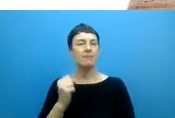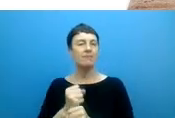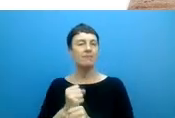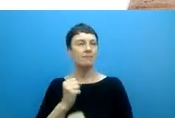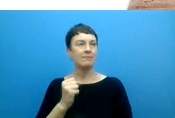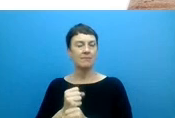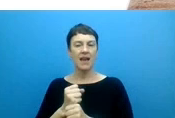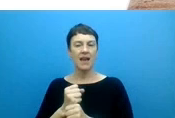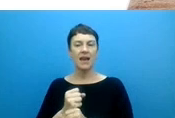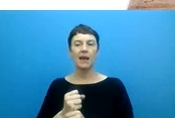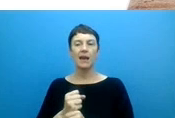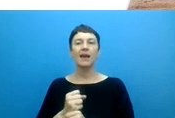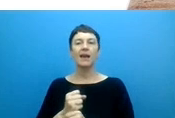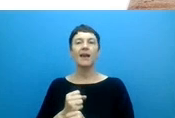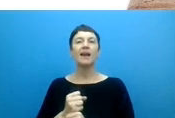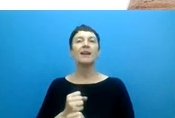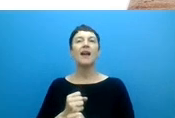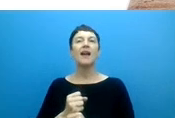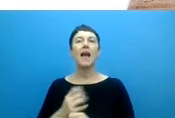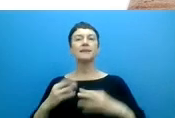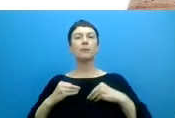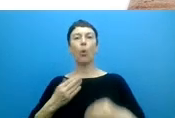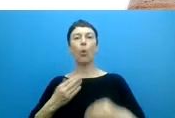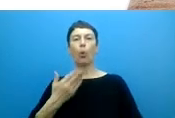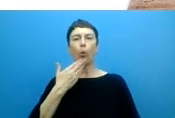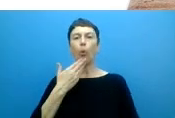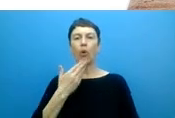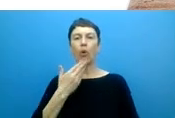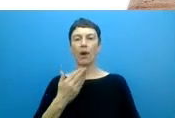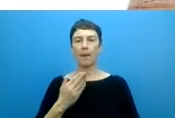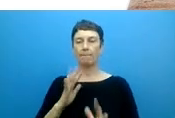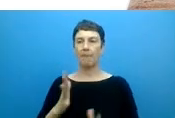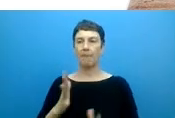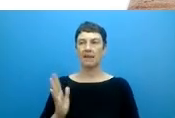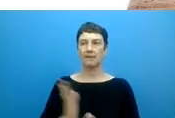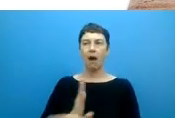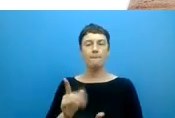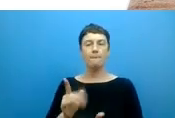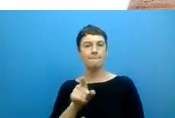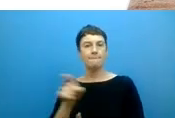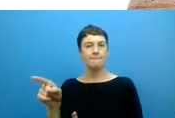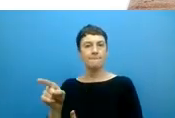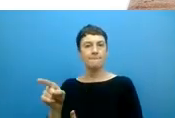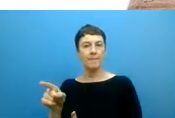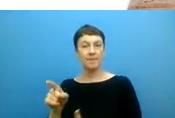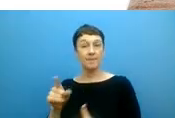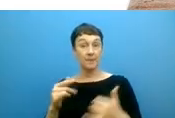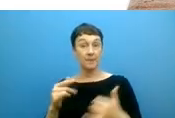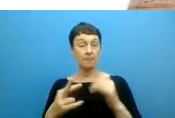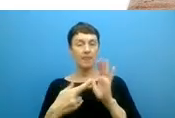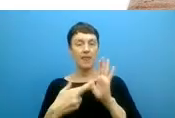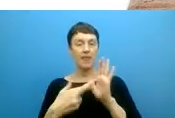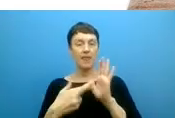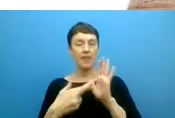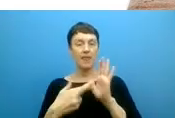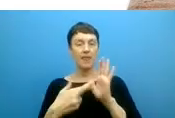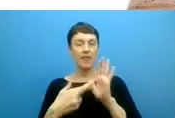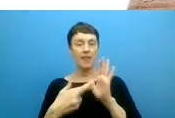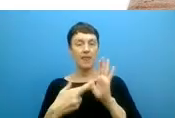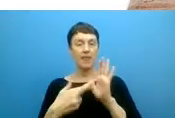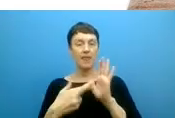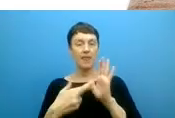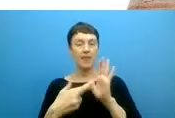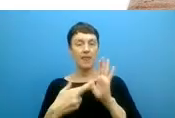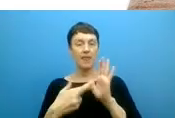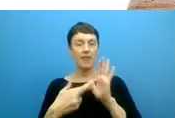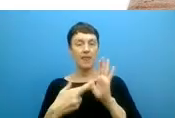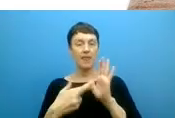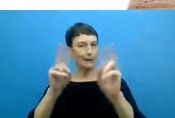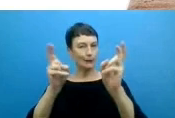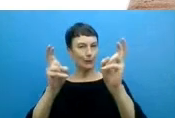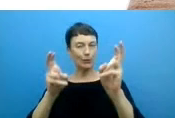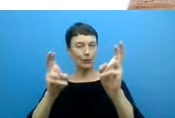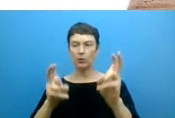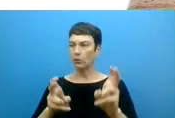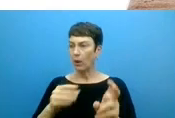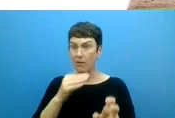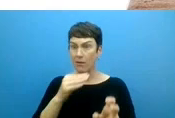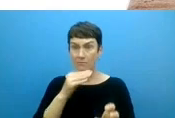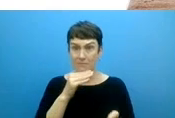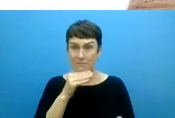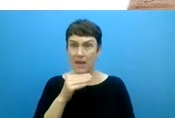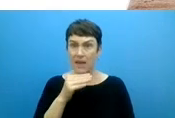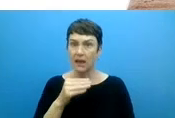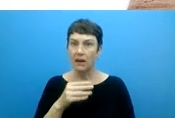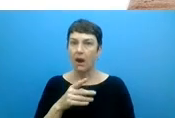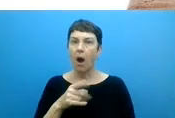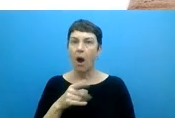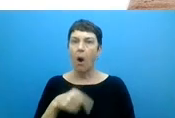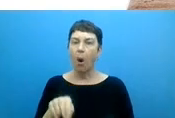is accepted and recognized in a space. And here's the thing about representation. Representation is not just about being seen, but it's